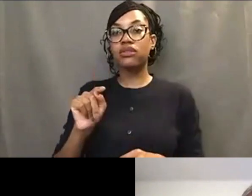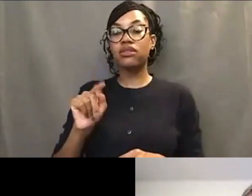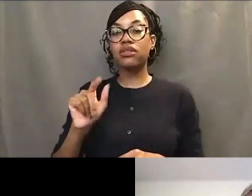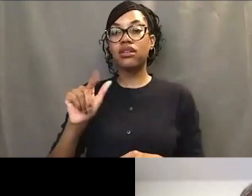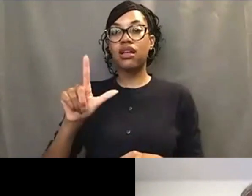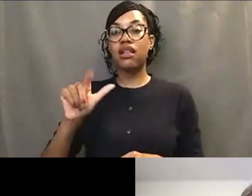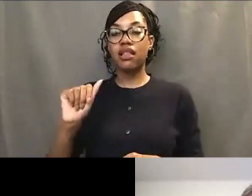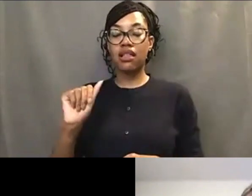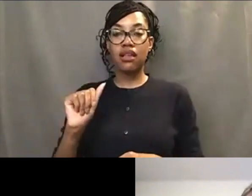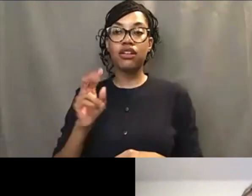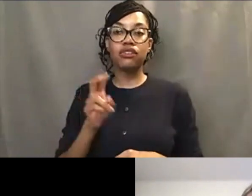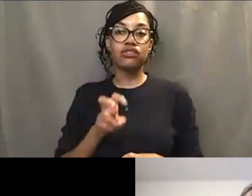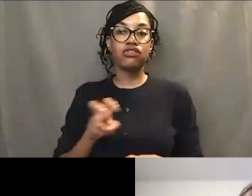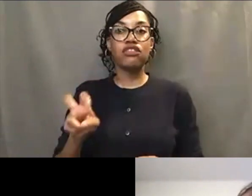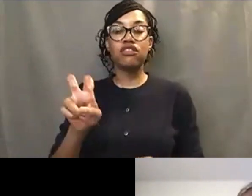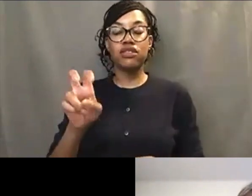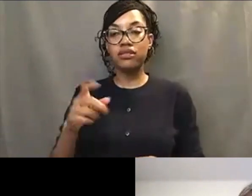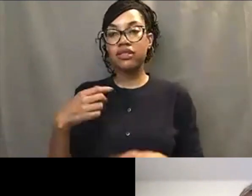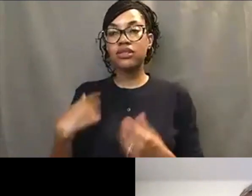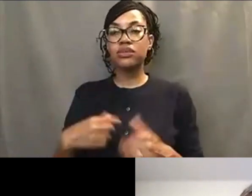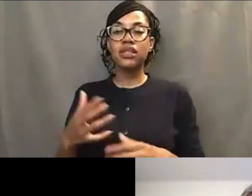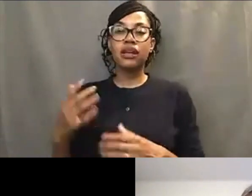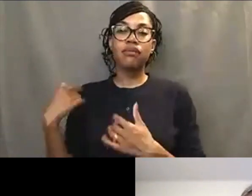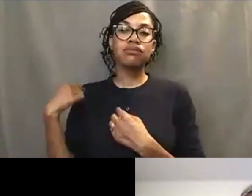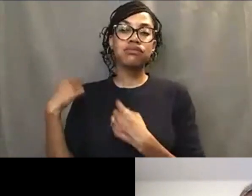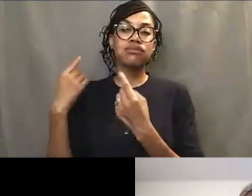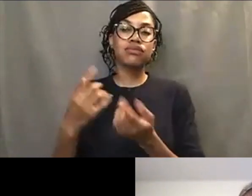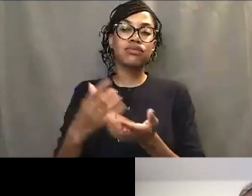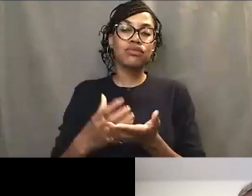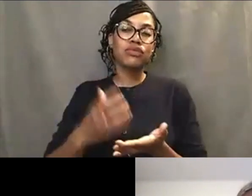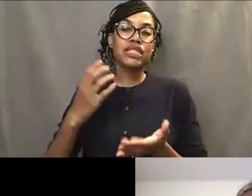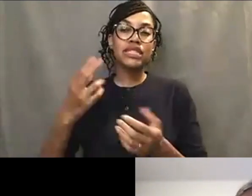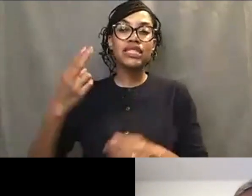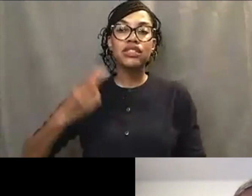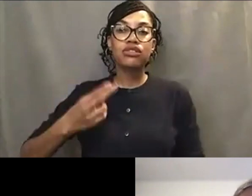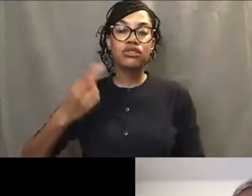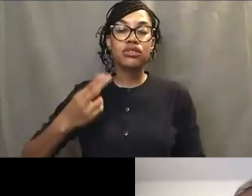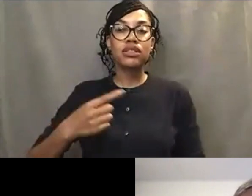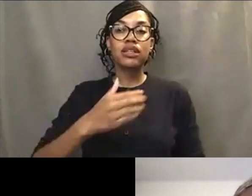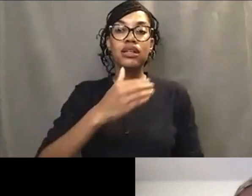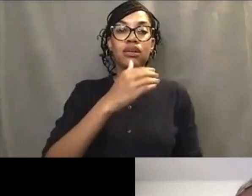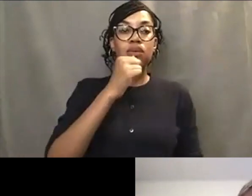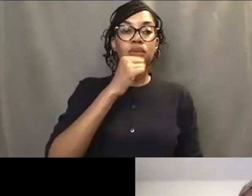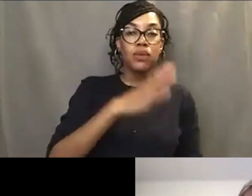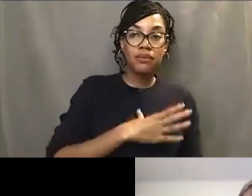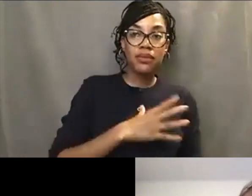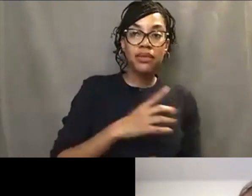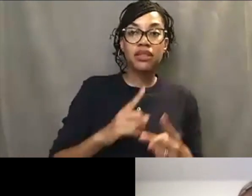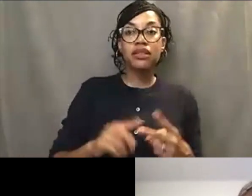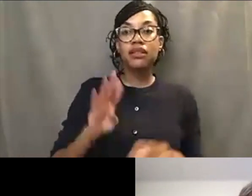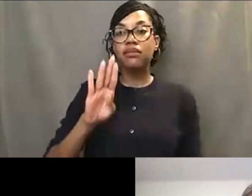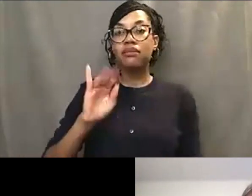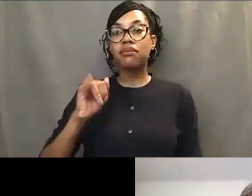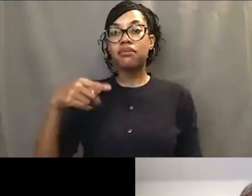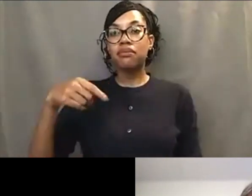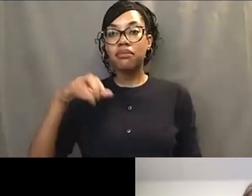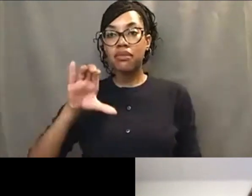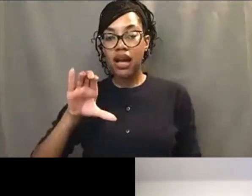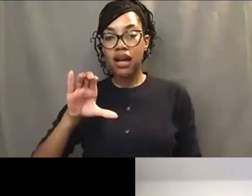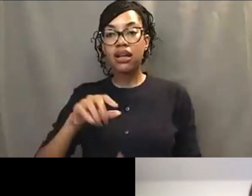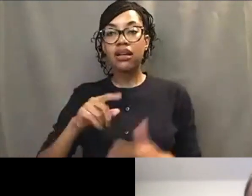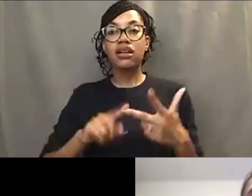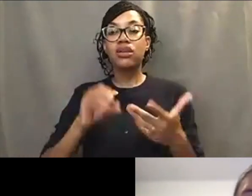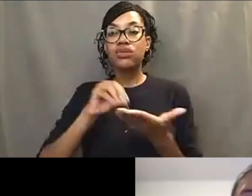and rich history of social movements led by women, Black, Indigenous people of color, students, and LGBTQ